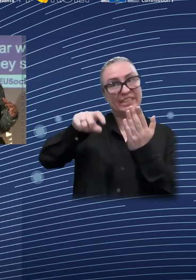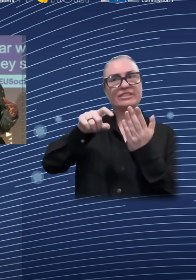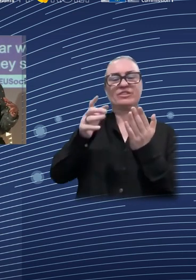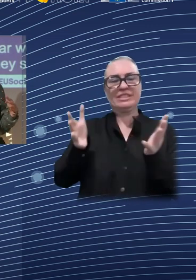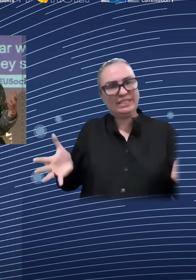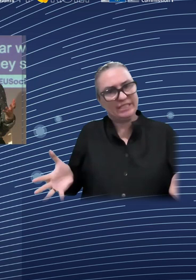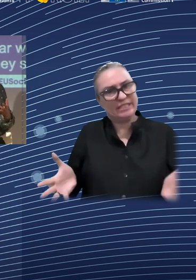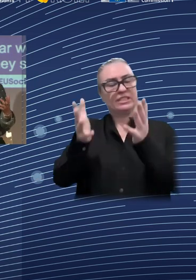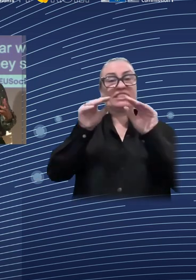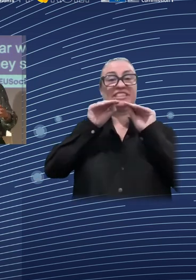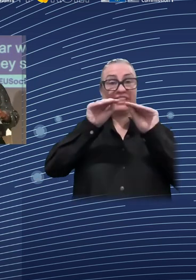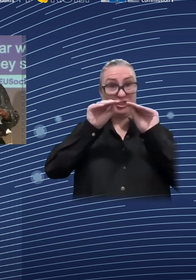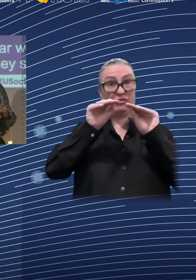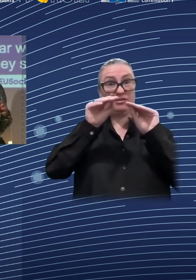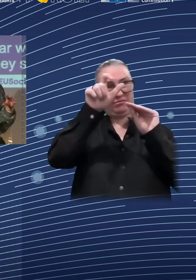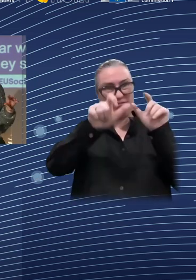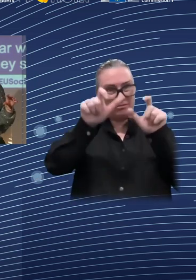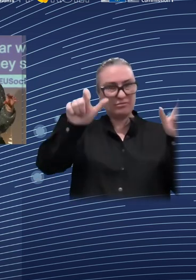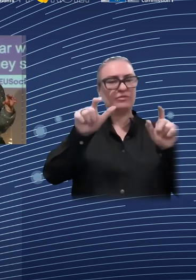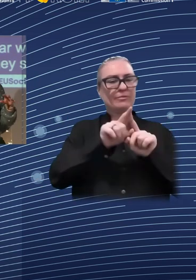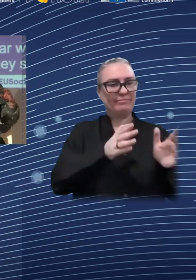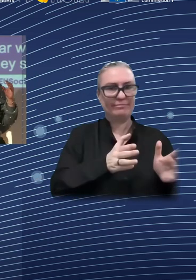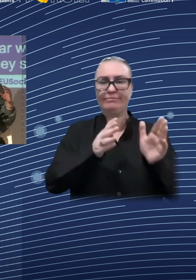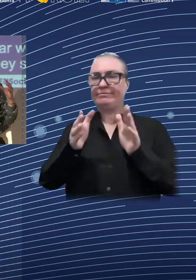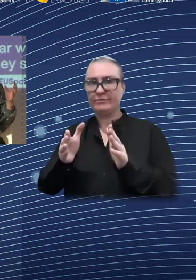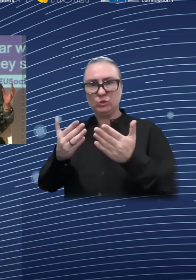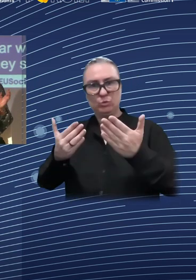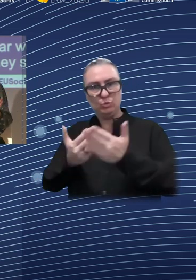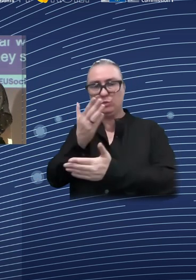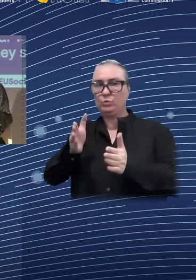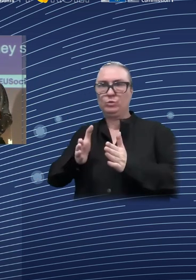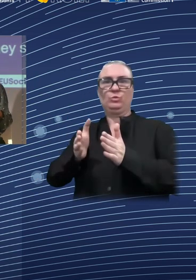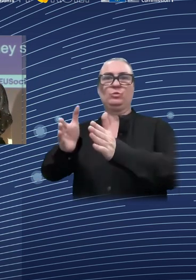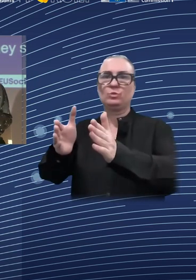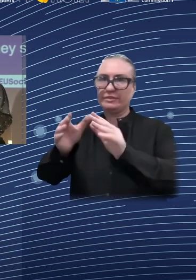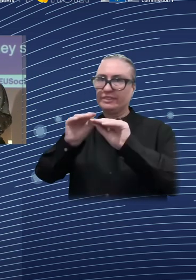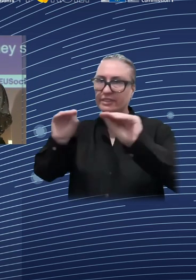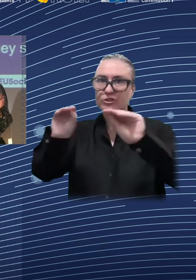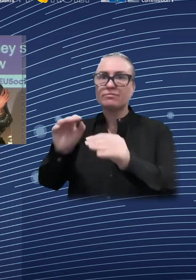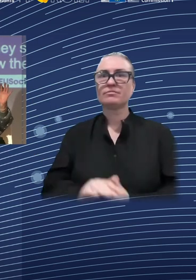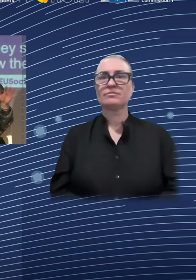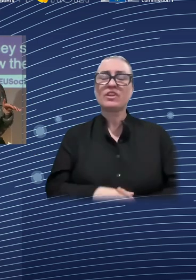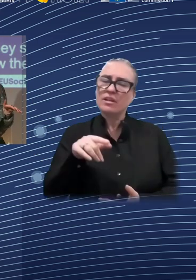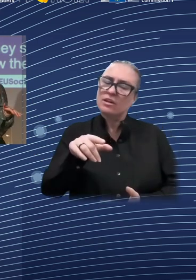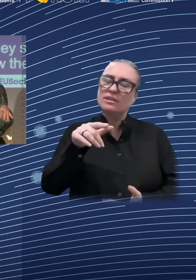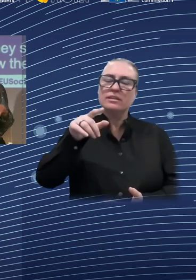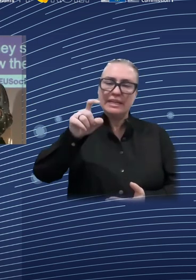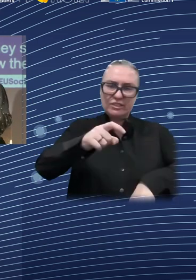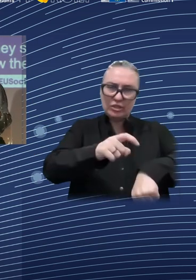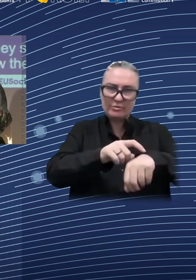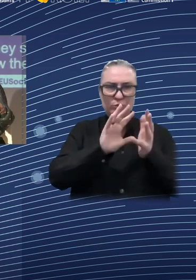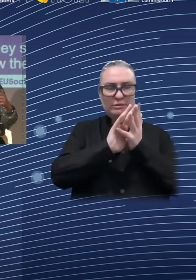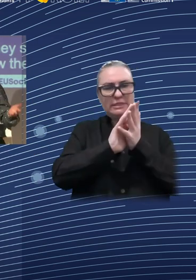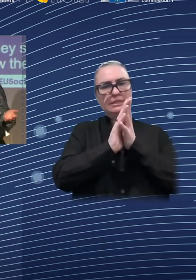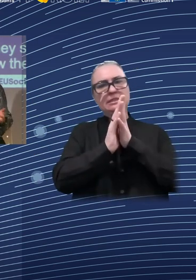to be done, and then we expect somehow they will work and learn new things somewhere in between they let their kids sleep